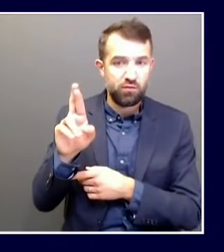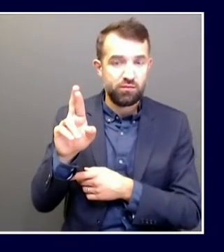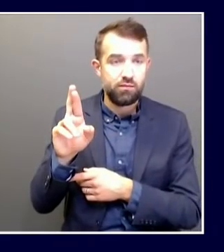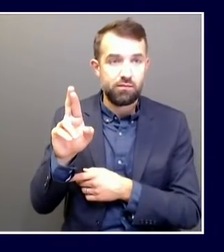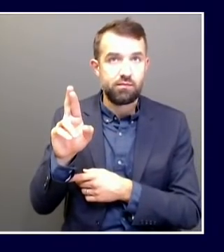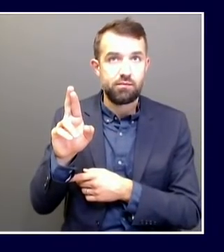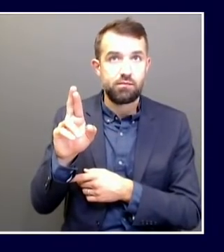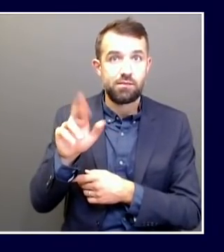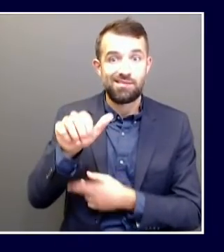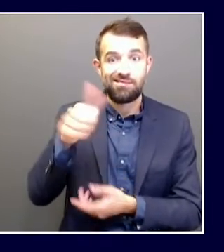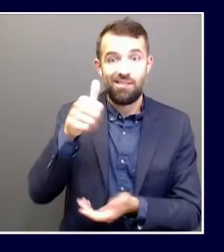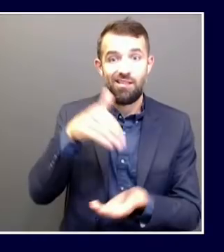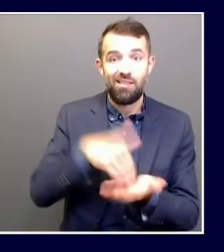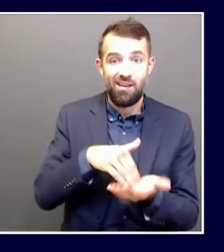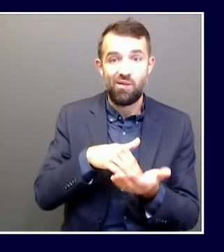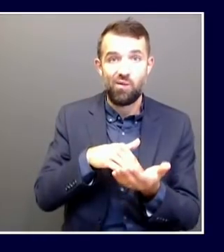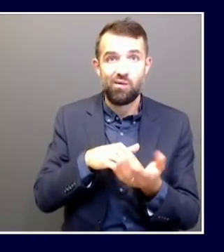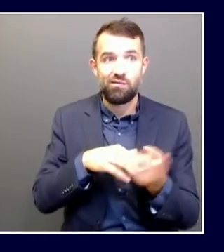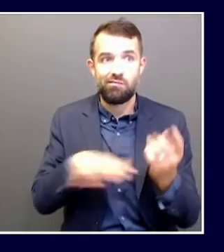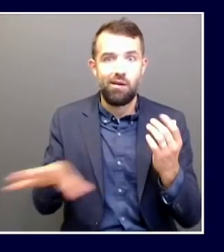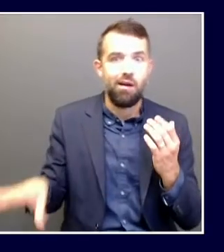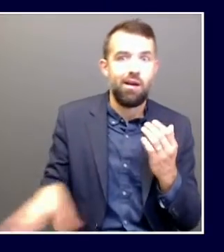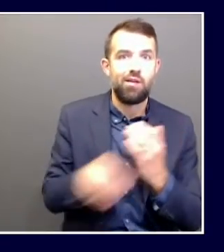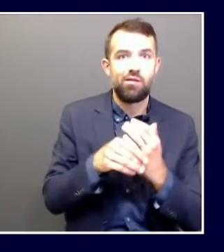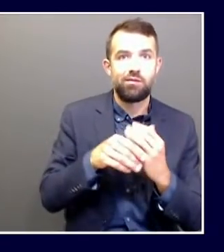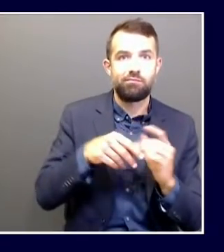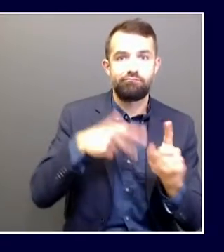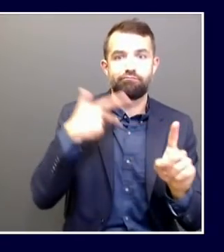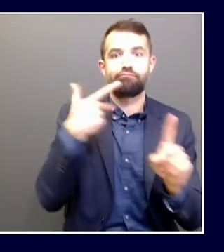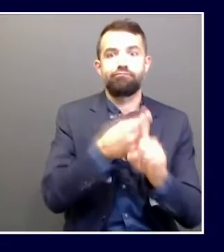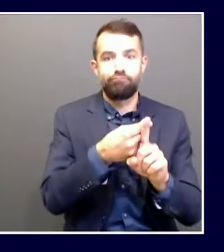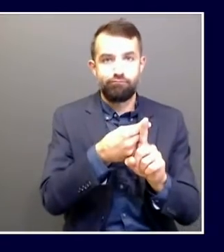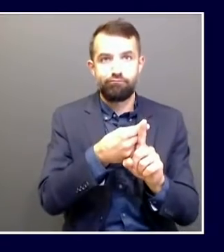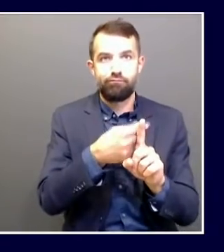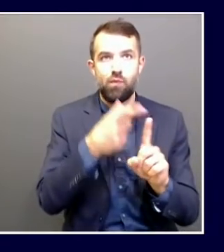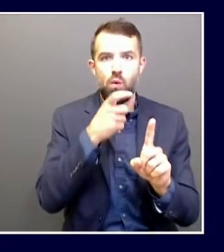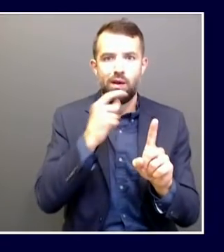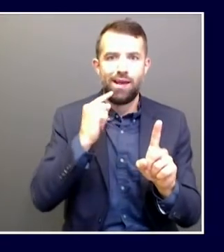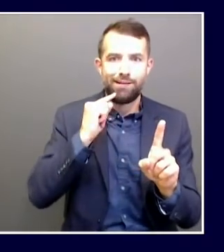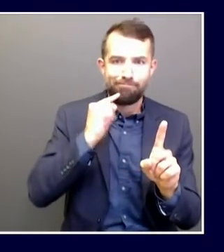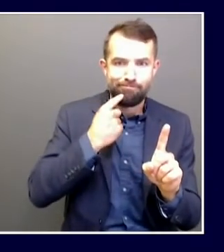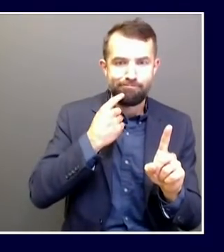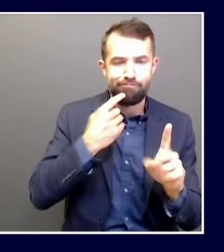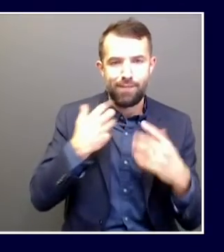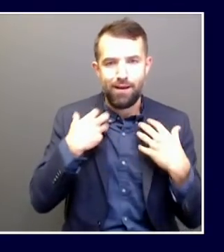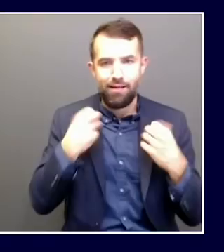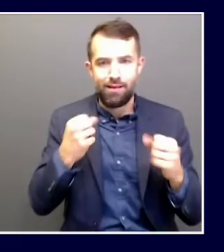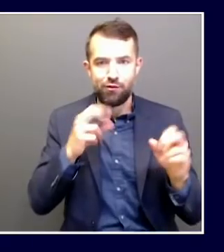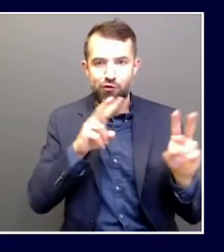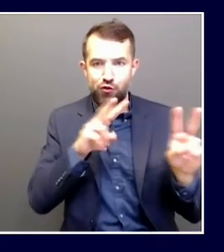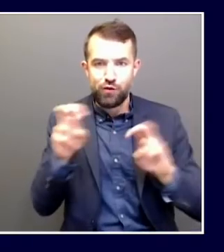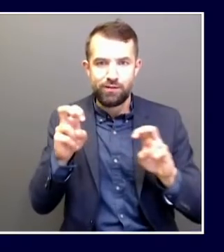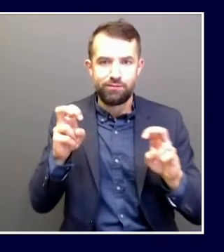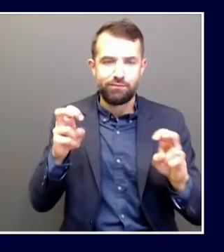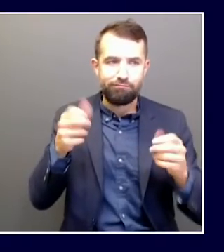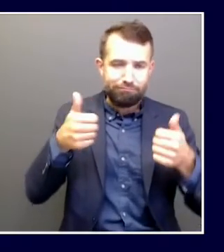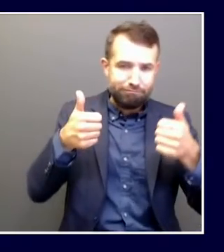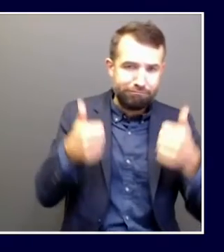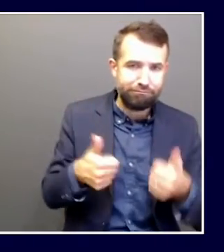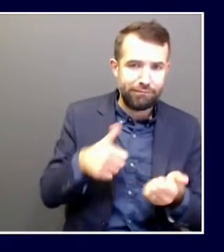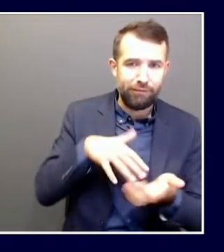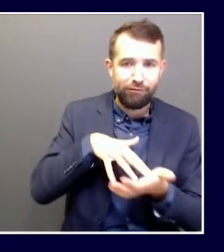10,000 additional doses for, say, the severely immune compromised. I'm pleased with the rollout so